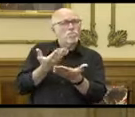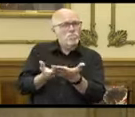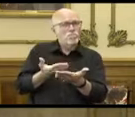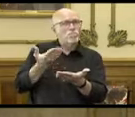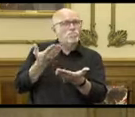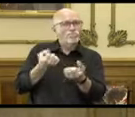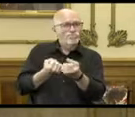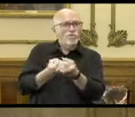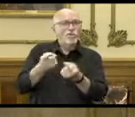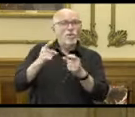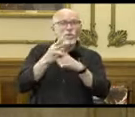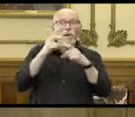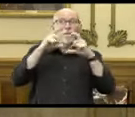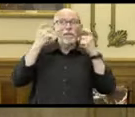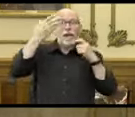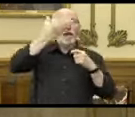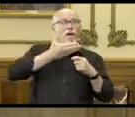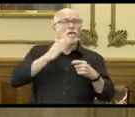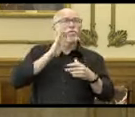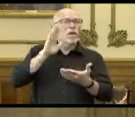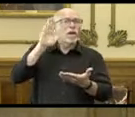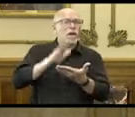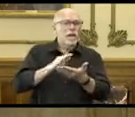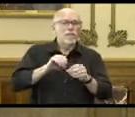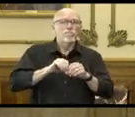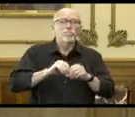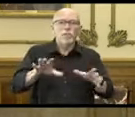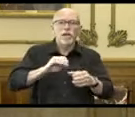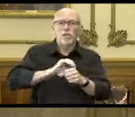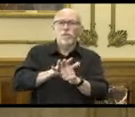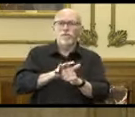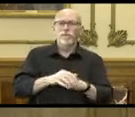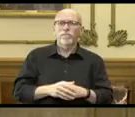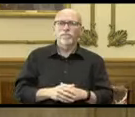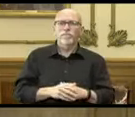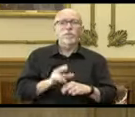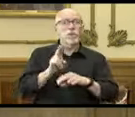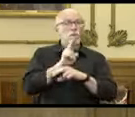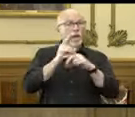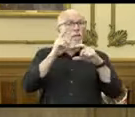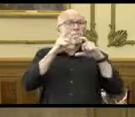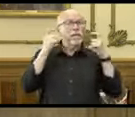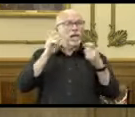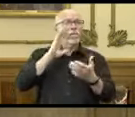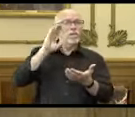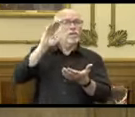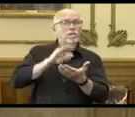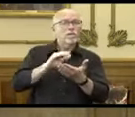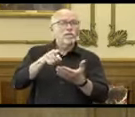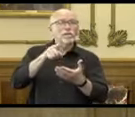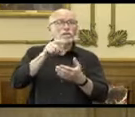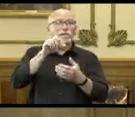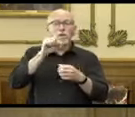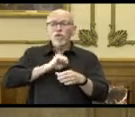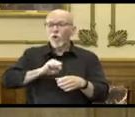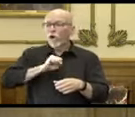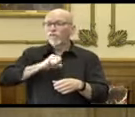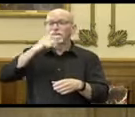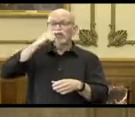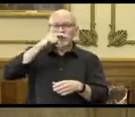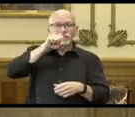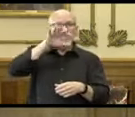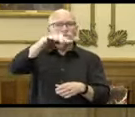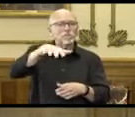face coverings to help reduce the transmission of COVID-19. Wearing a mask can reduce the distance that droplets from a cough or sneeze can